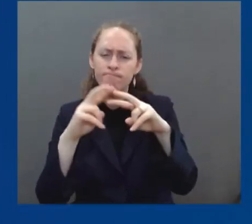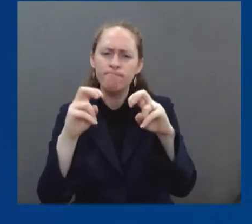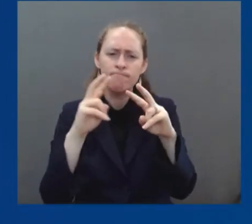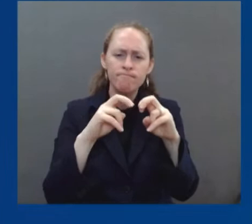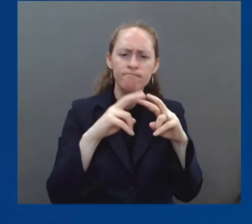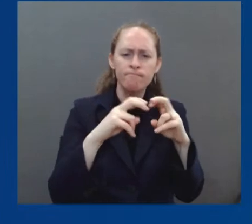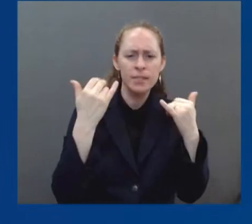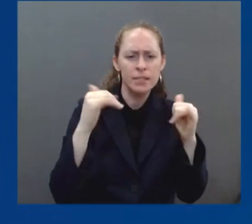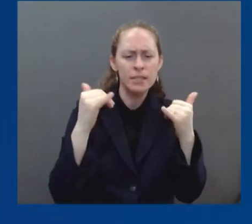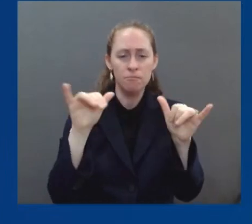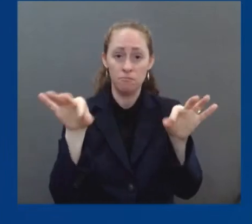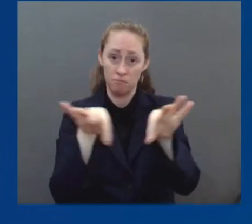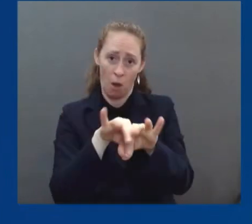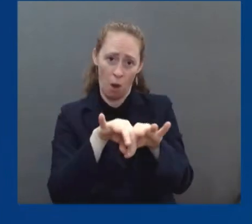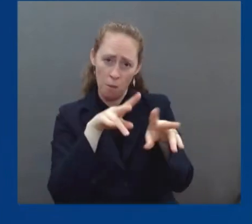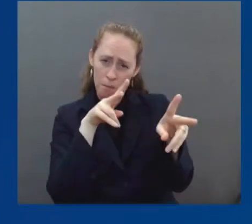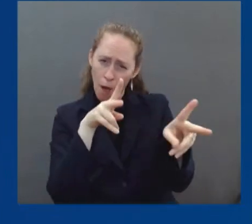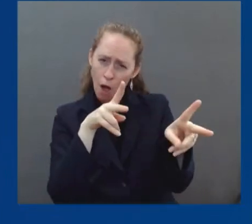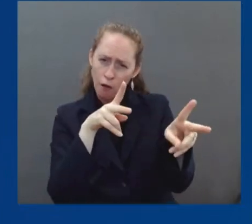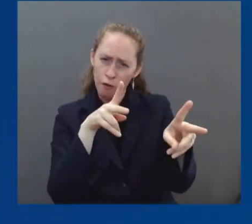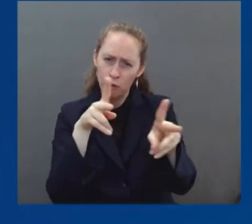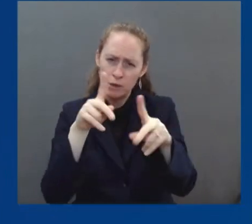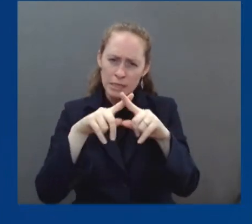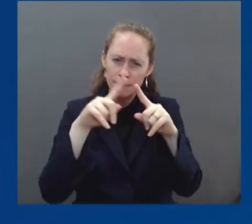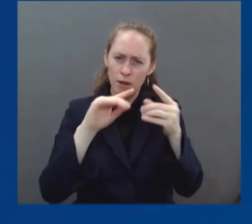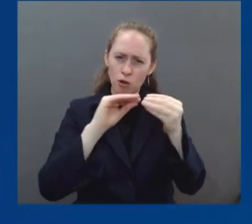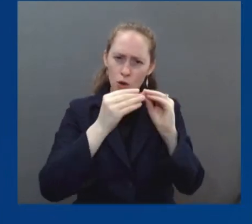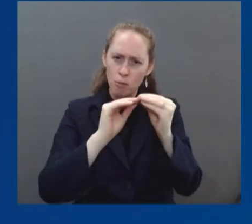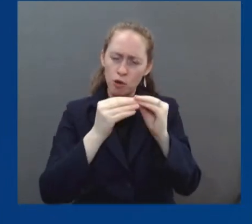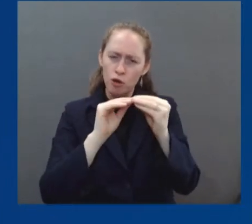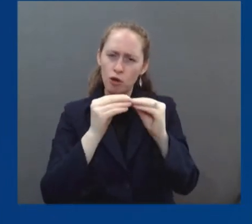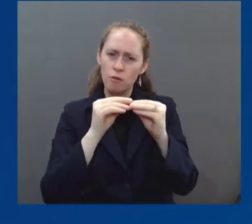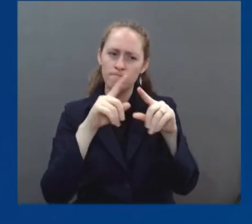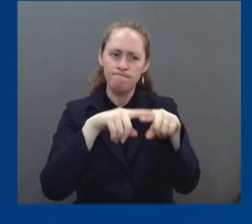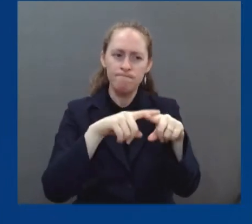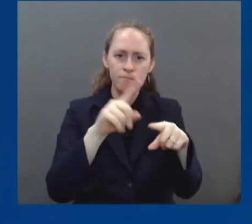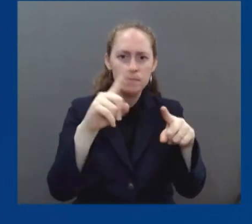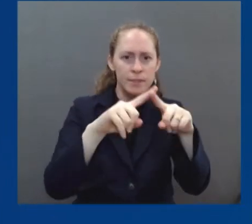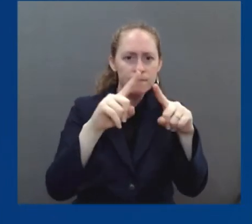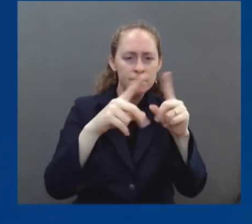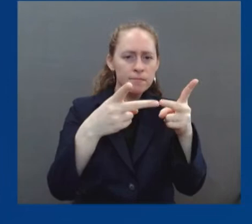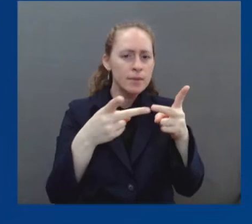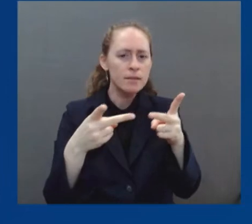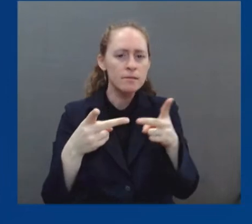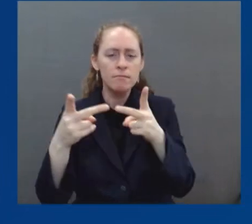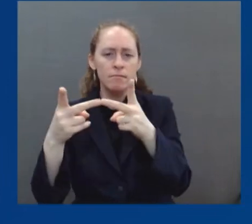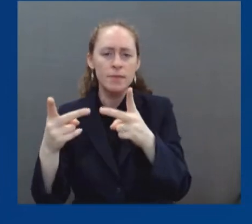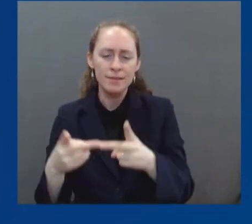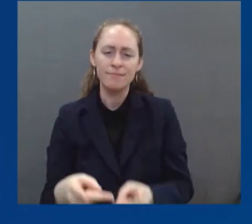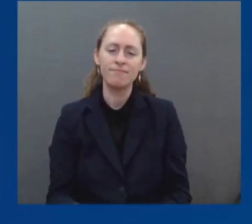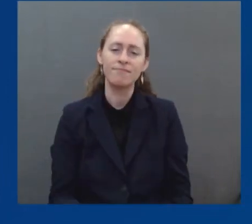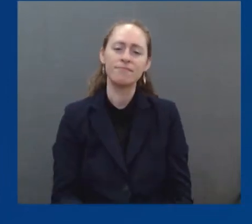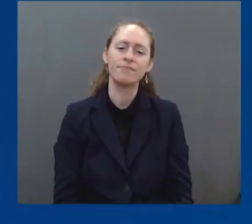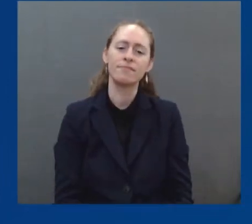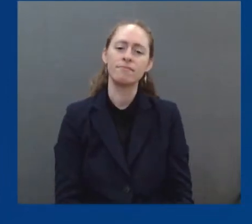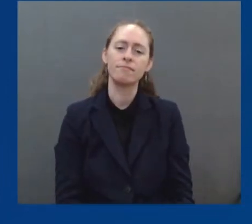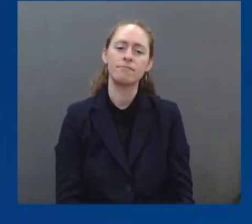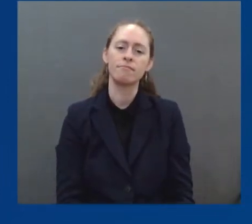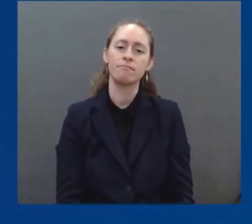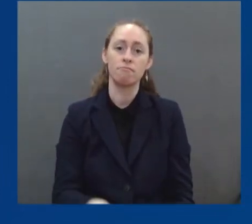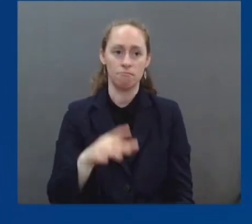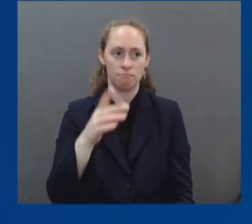and to follow additional metrics that they may have available as leading indicators of disease, for